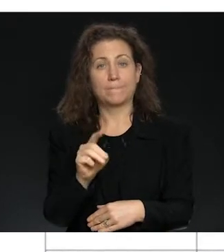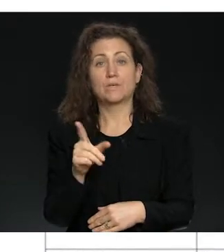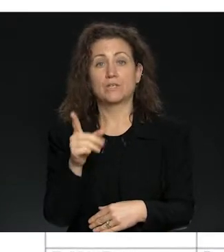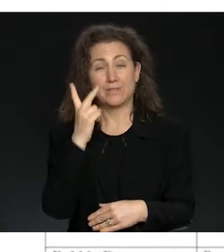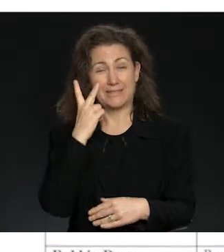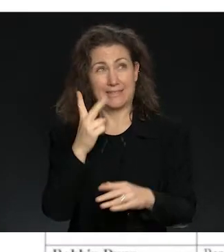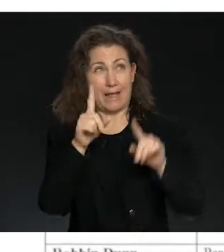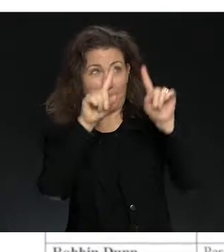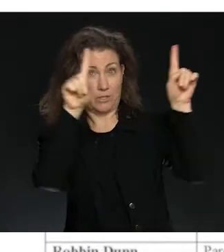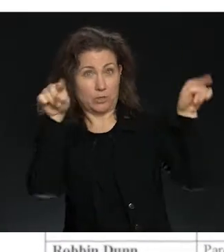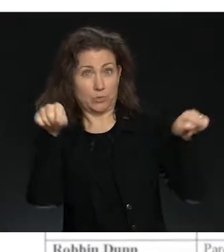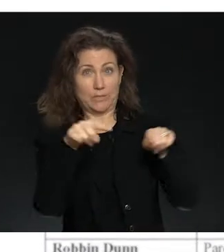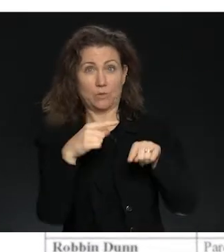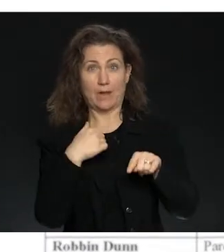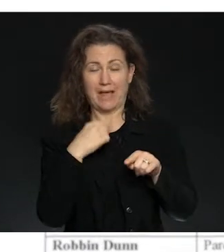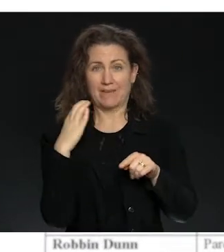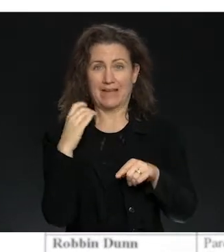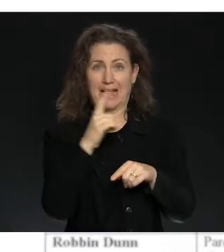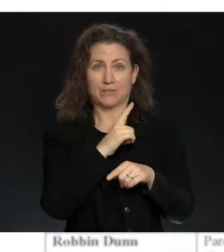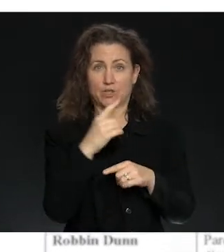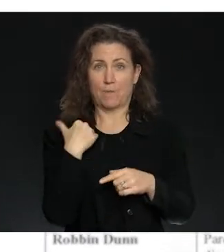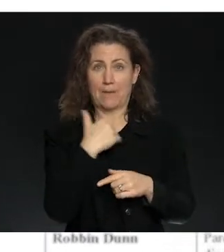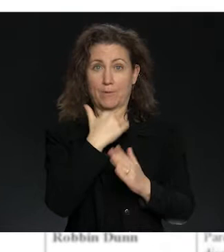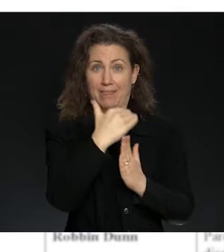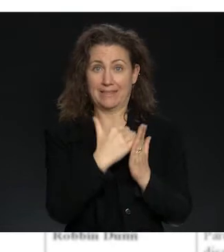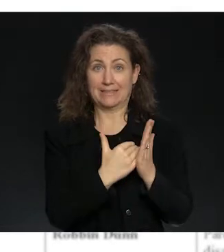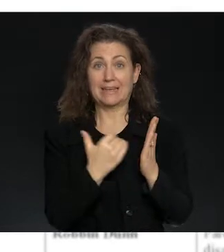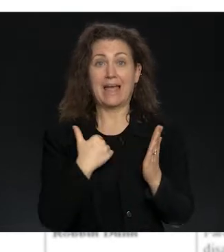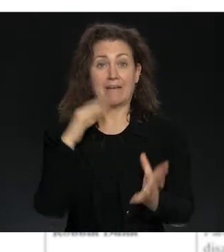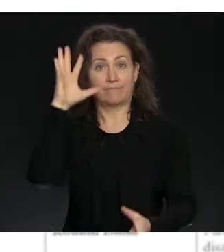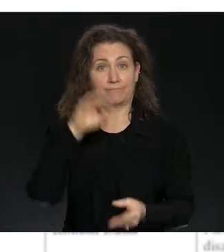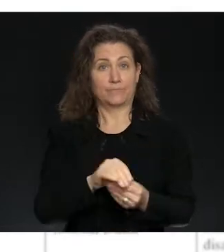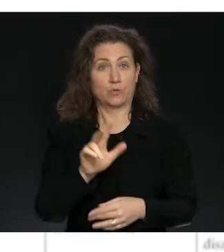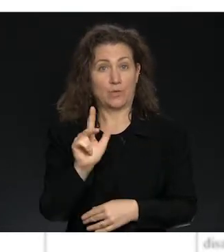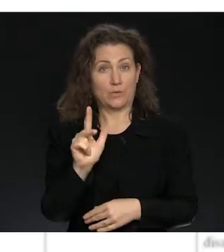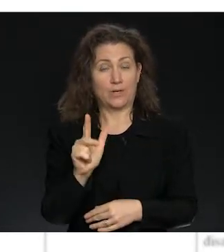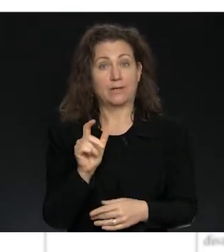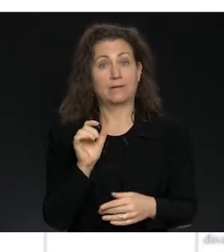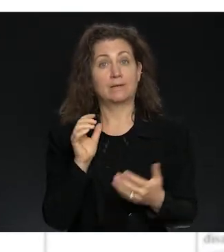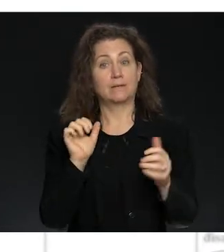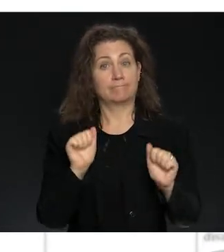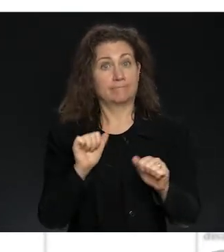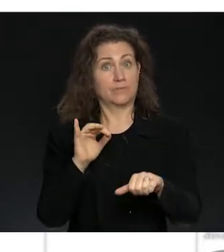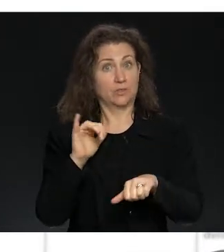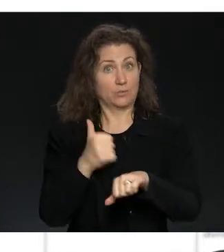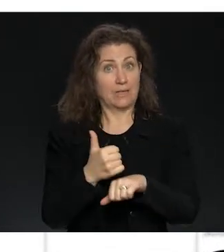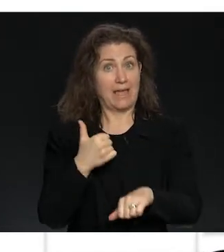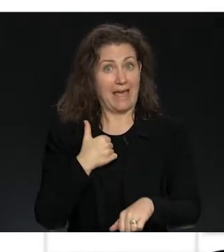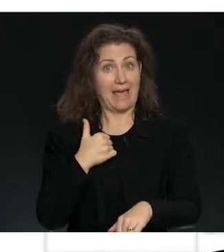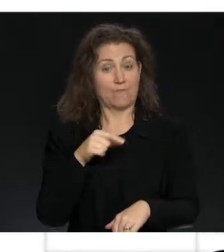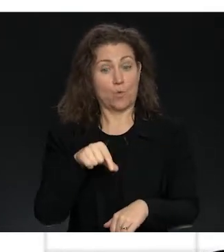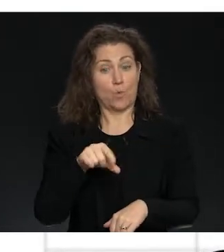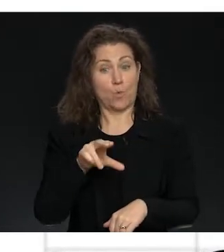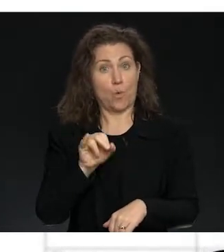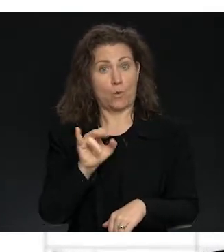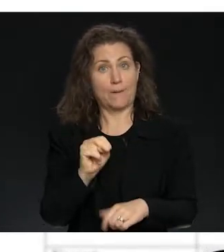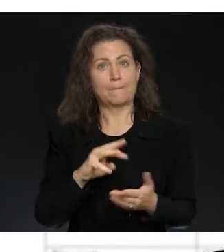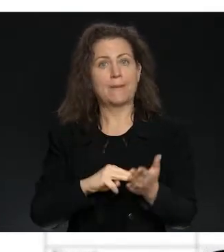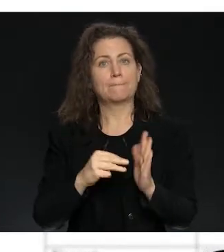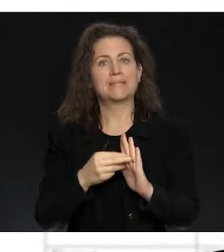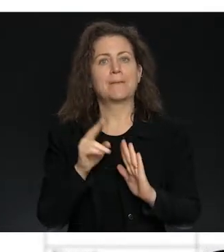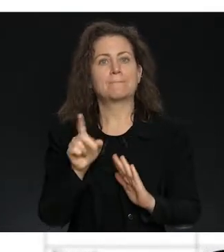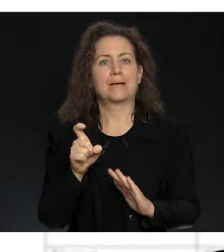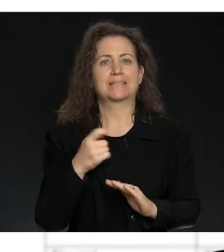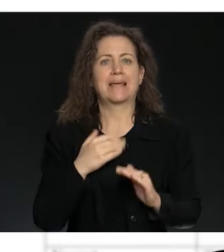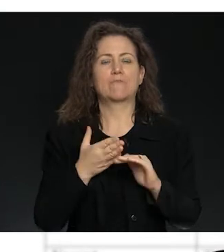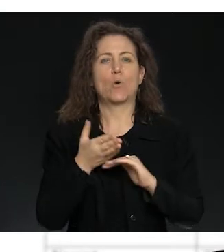of the council members. There are 23 council members. In order to establish quorum, there must be over 50%. So